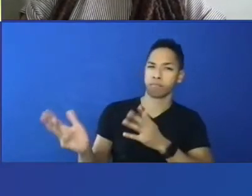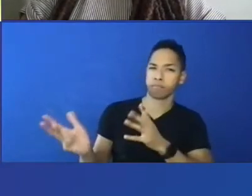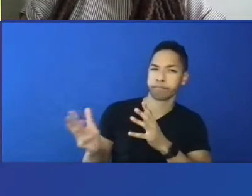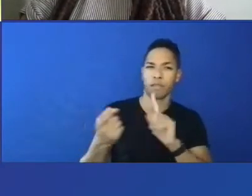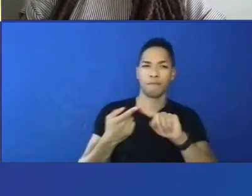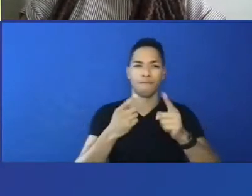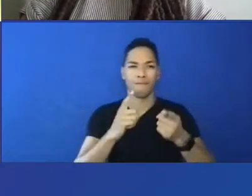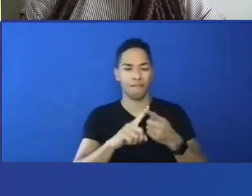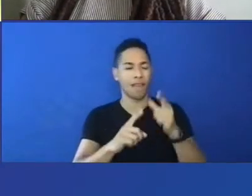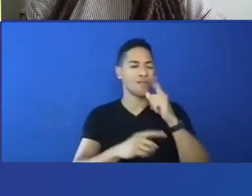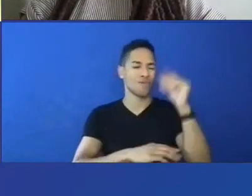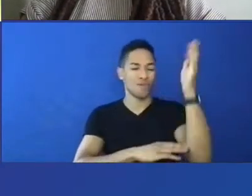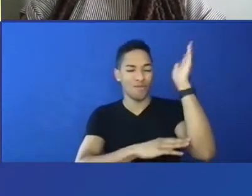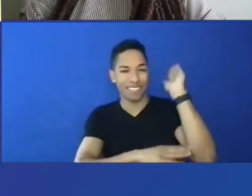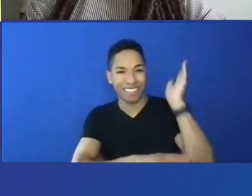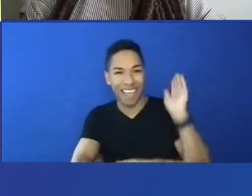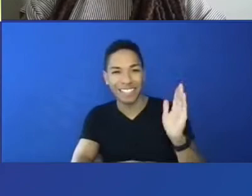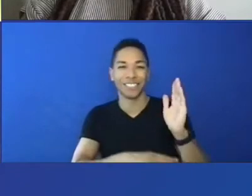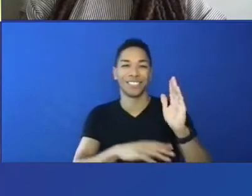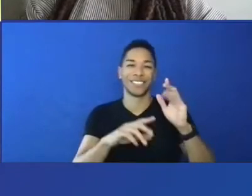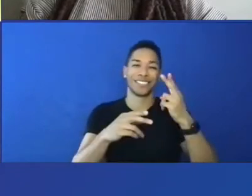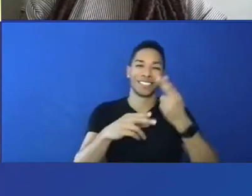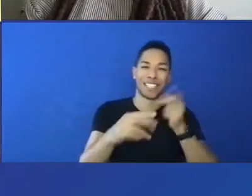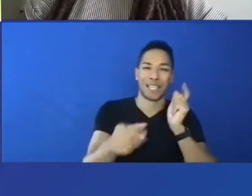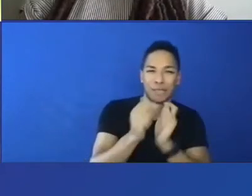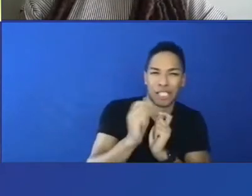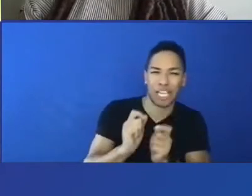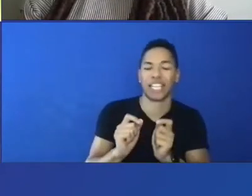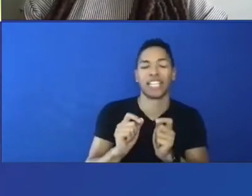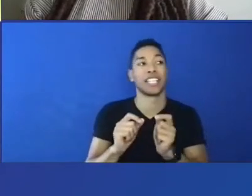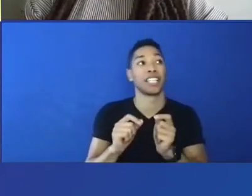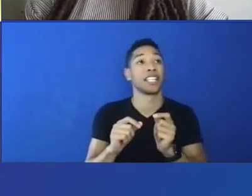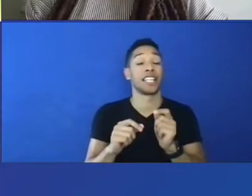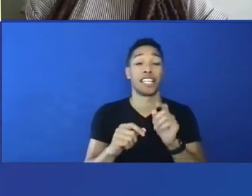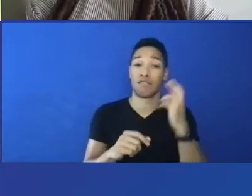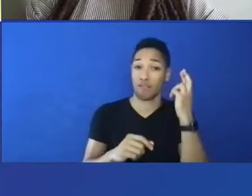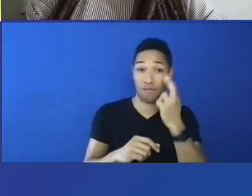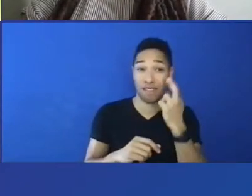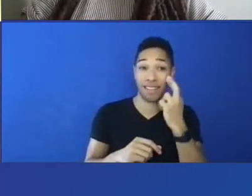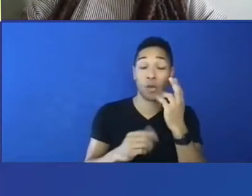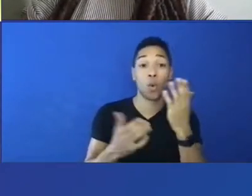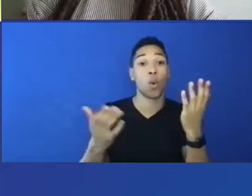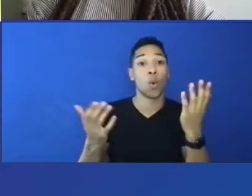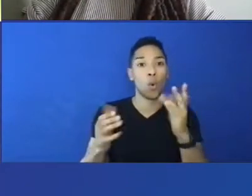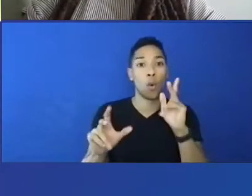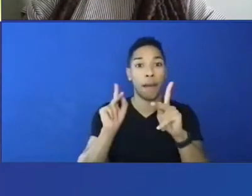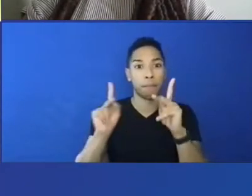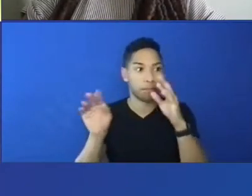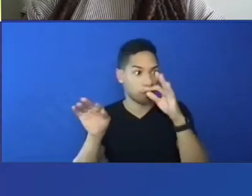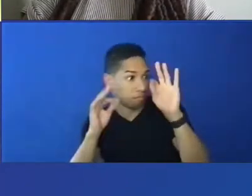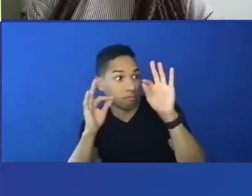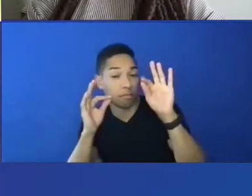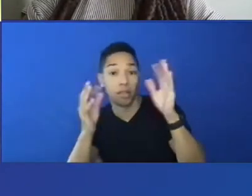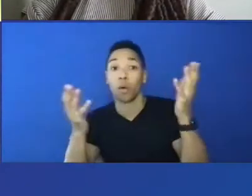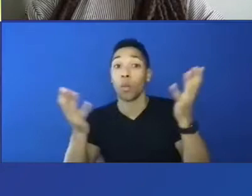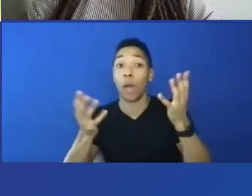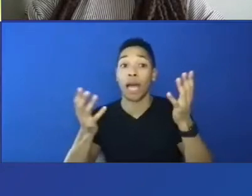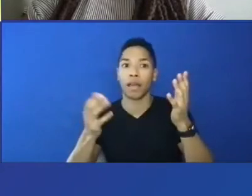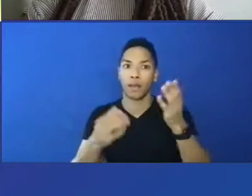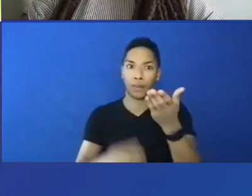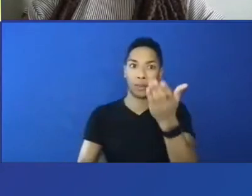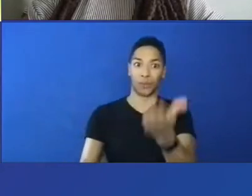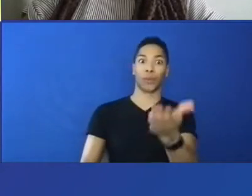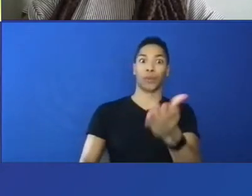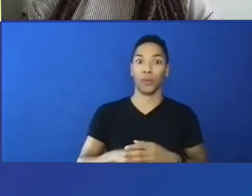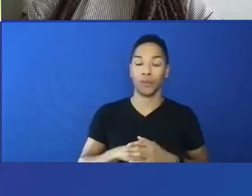our name change and all of these things. And they're like, the things that are getting people's attention, that's you. The things